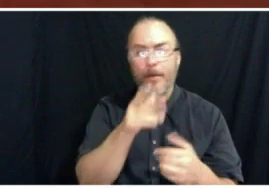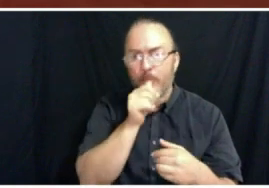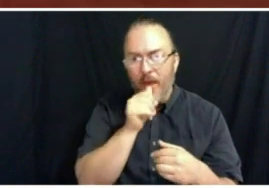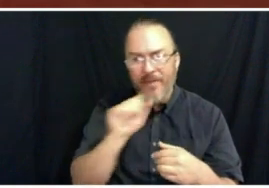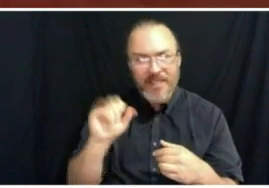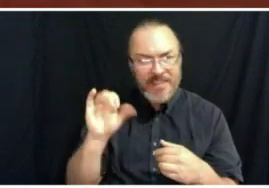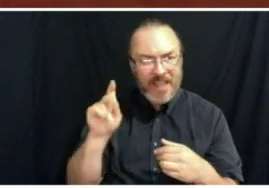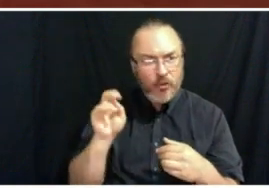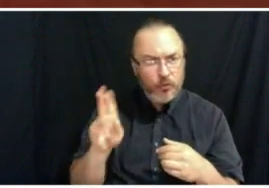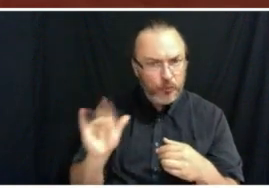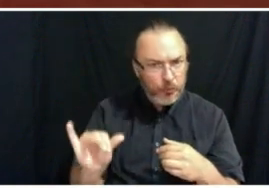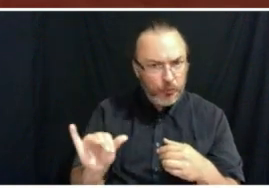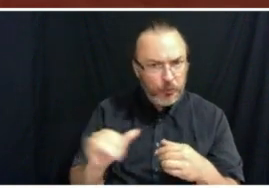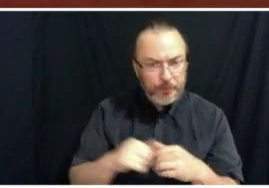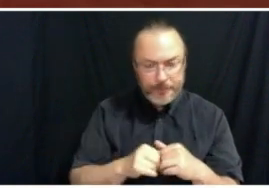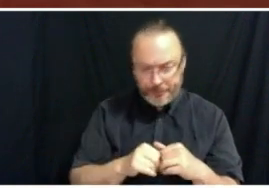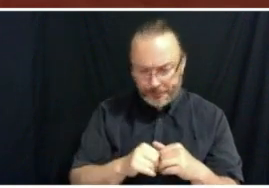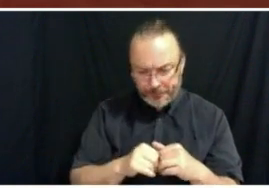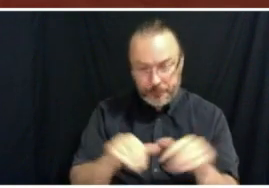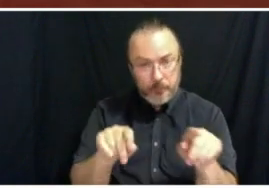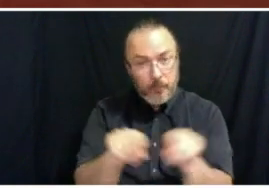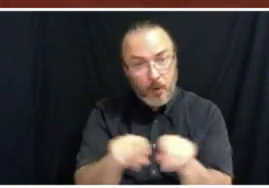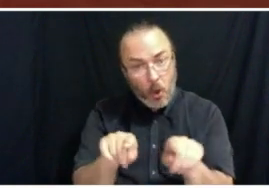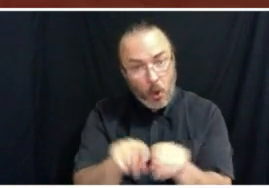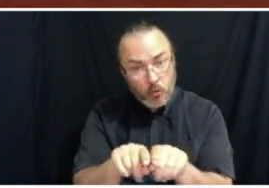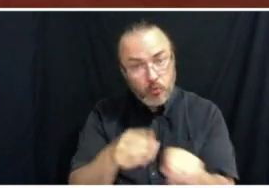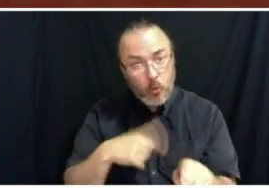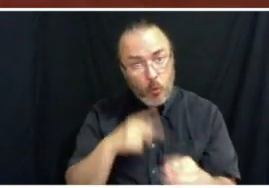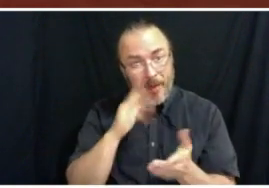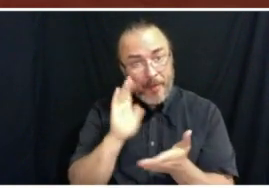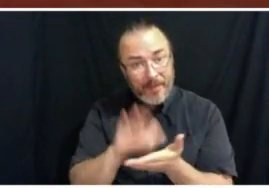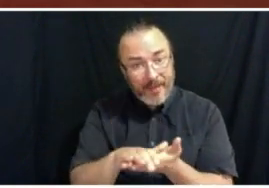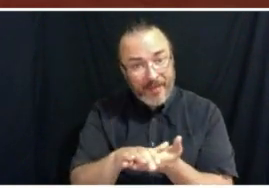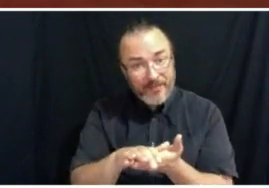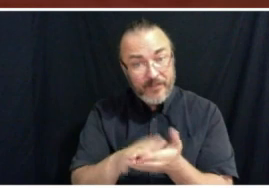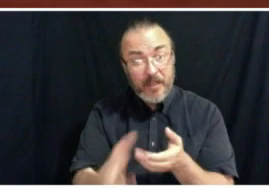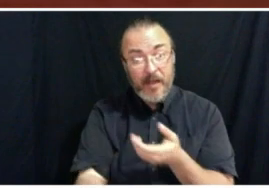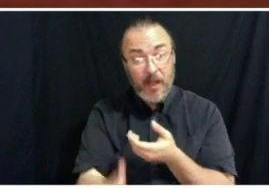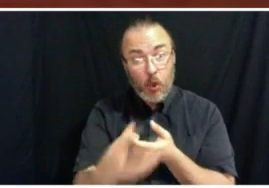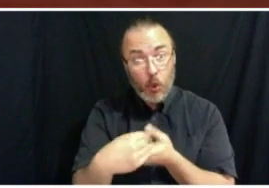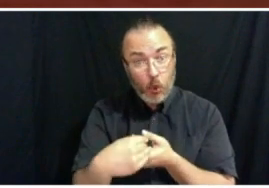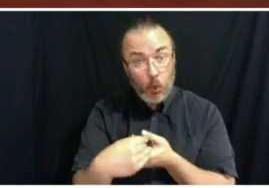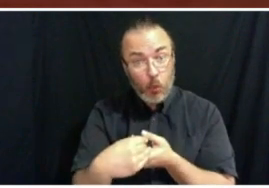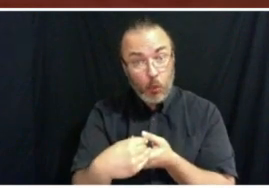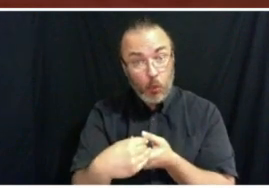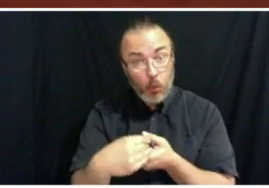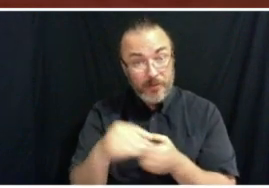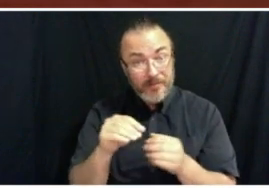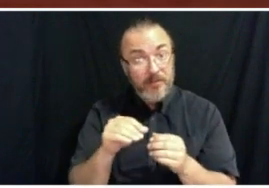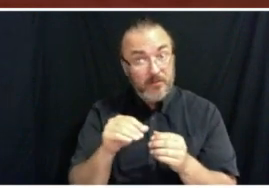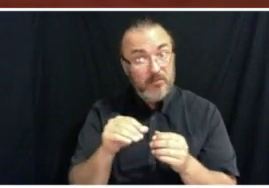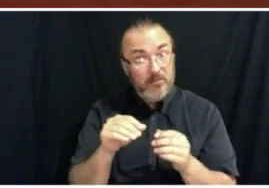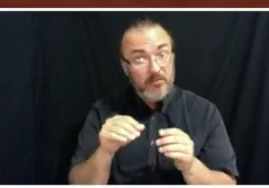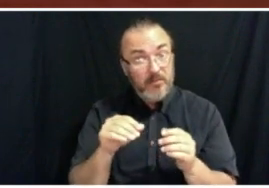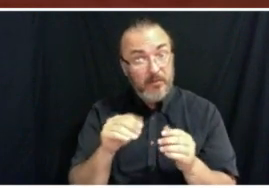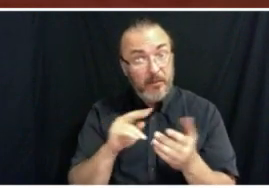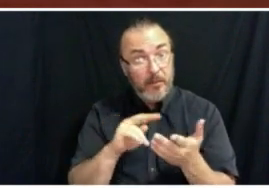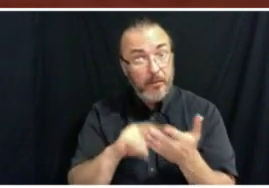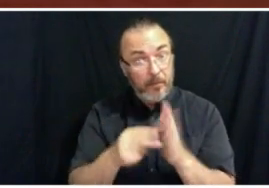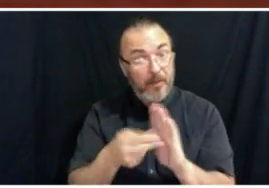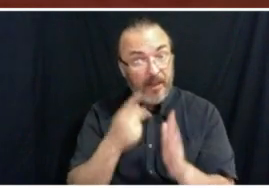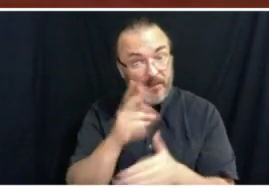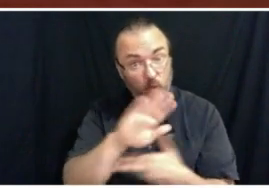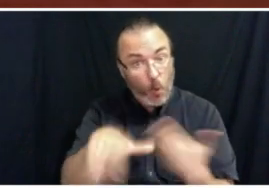In addition, we believe that inclusive systems can be inclusive only when all